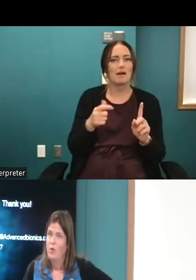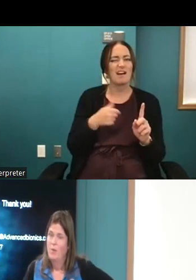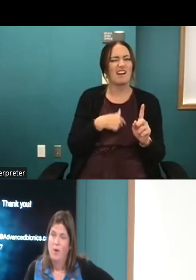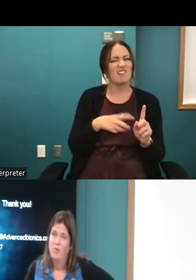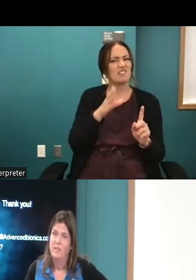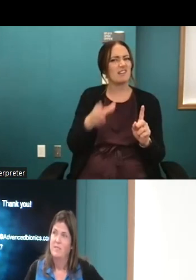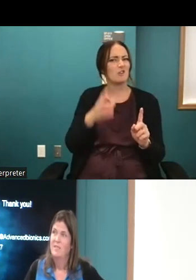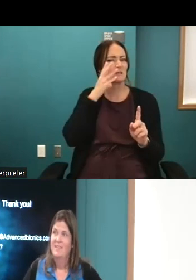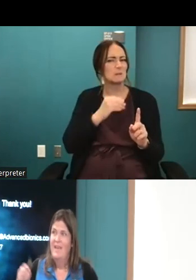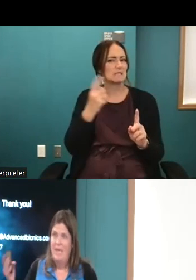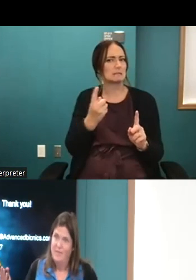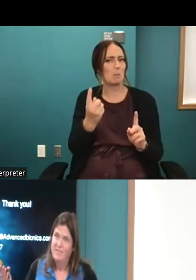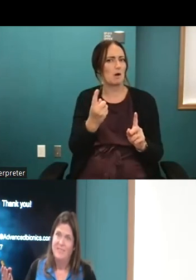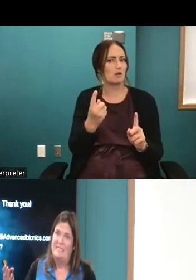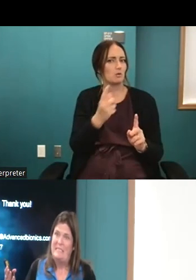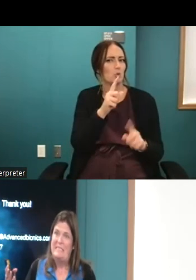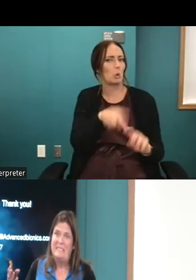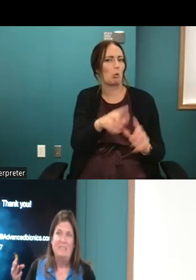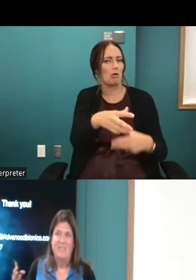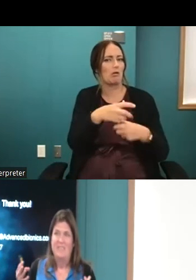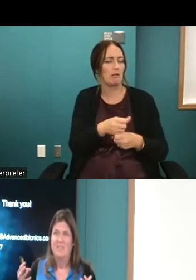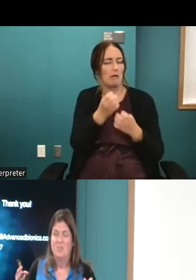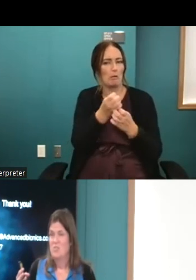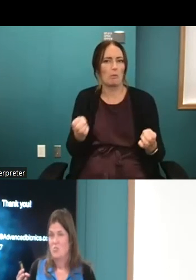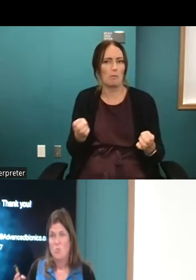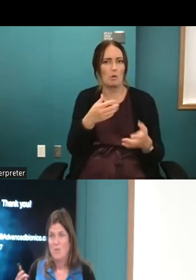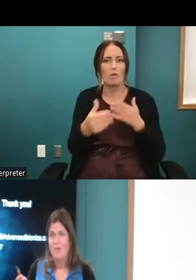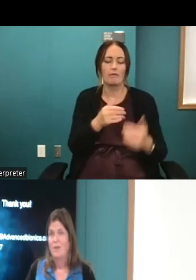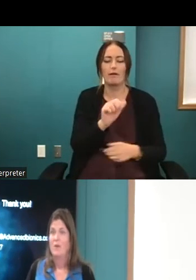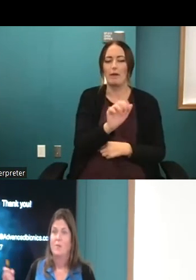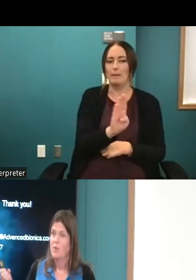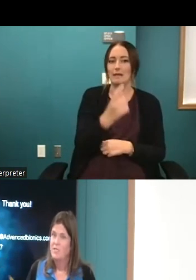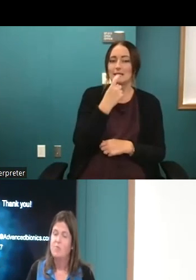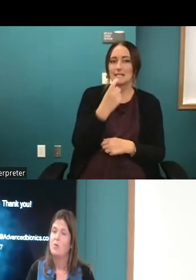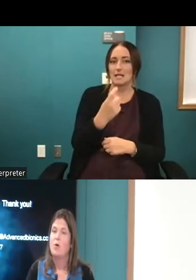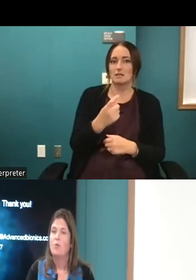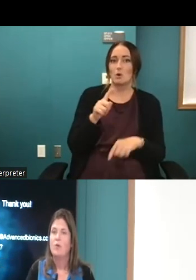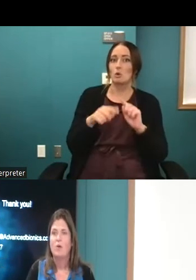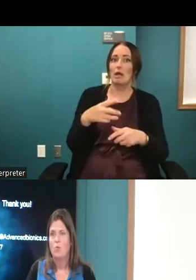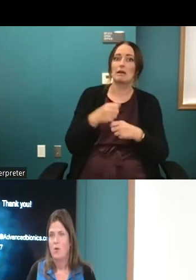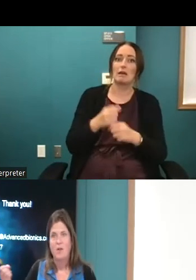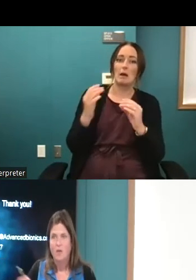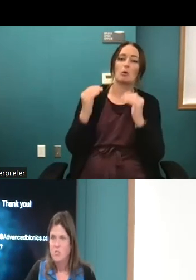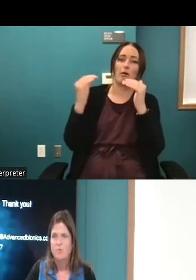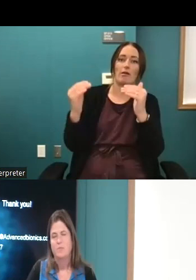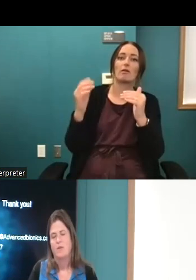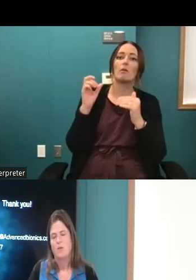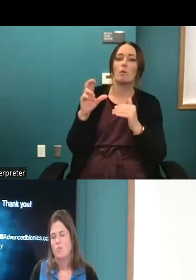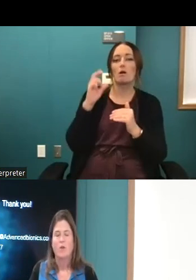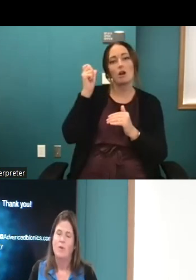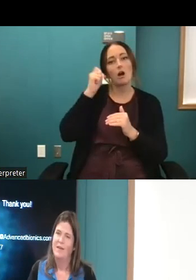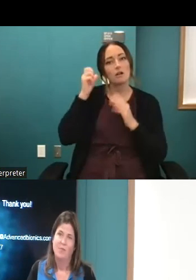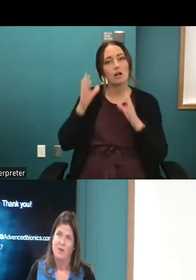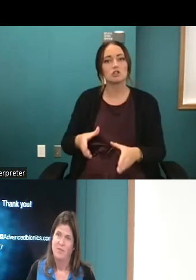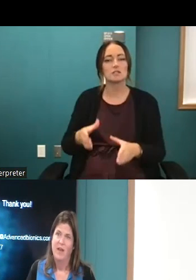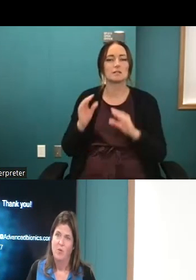to have equipment, whether it's AB says, oh, your insurance won't allow an upgrade, we're gonna send you a loaner, or an audiologist puts them in a loaner.